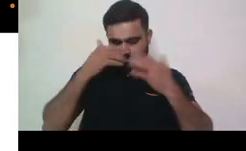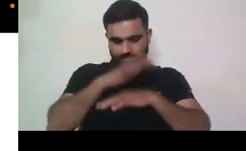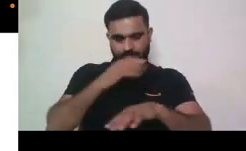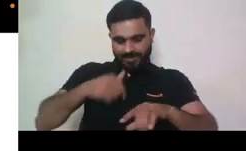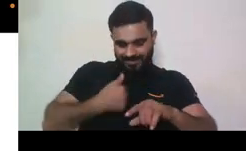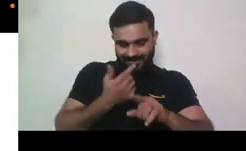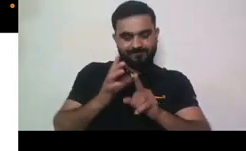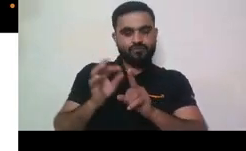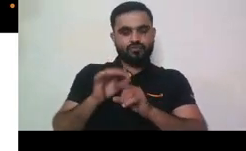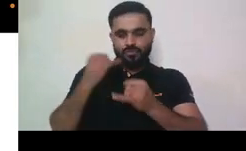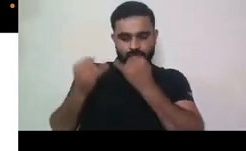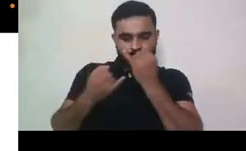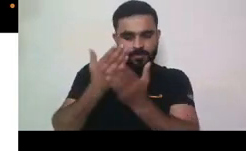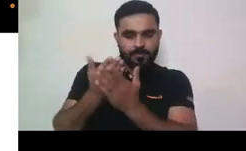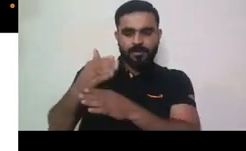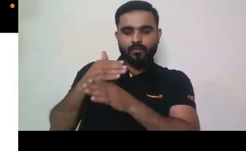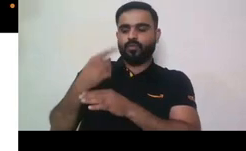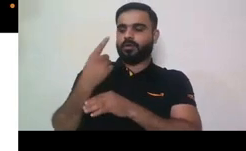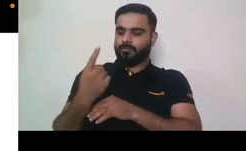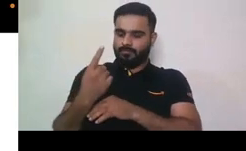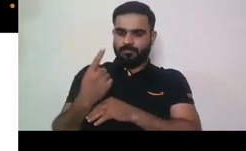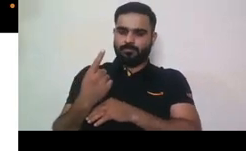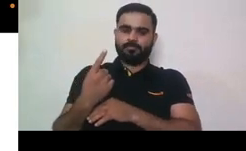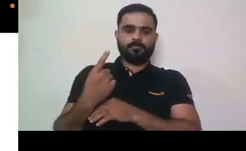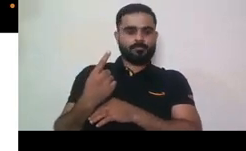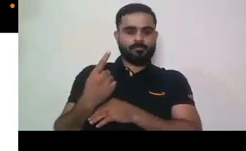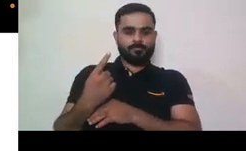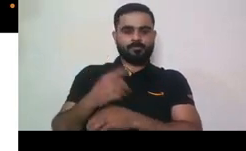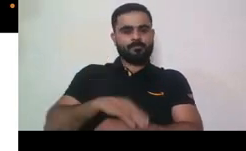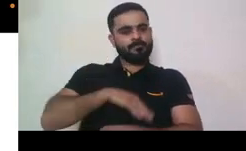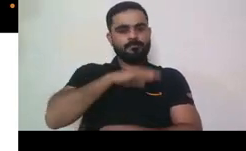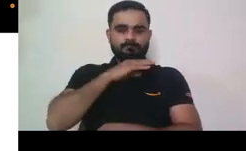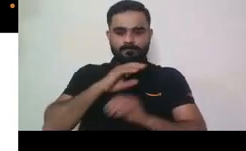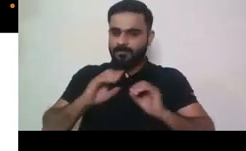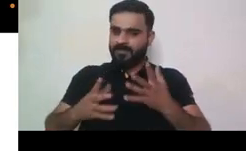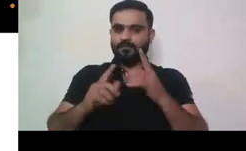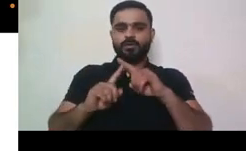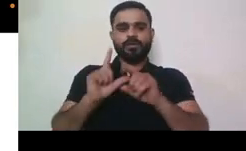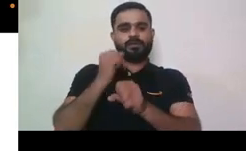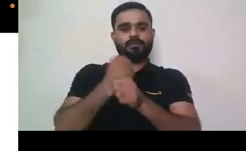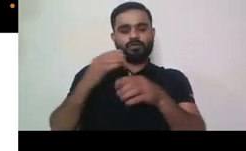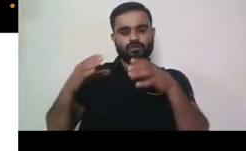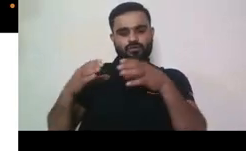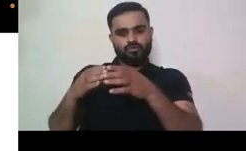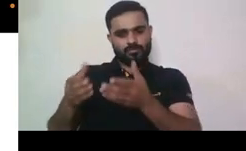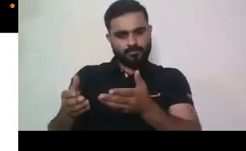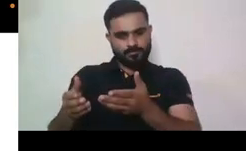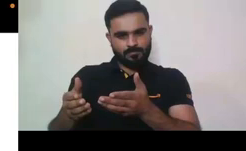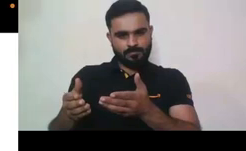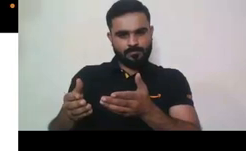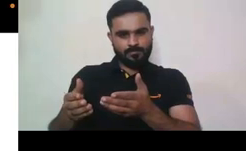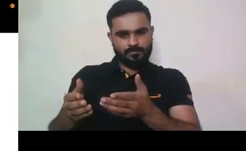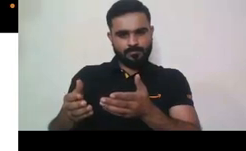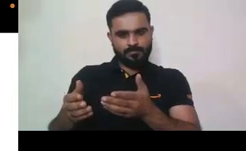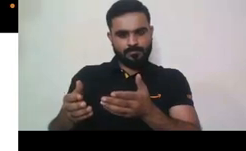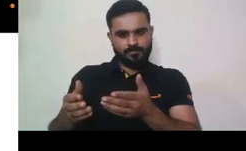ourselves. You can find a partner. One partner is enough for starting your teacher development group. Within your pair,